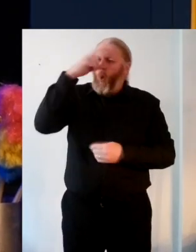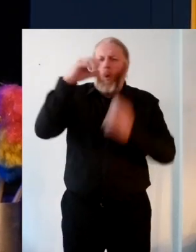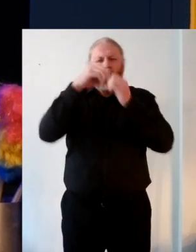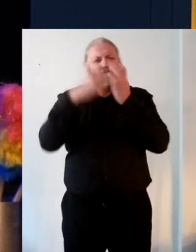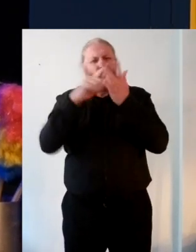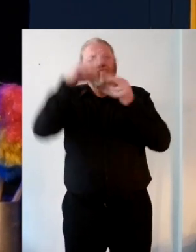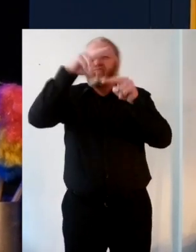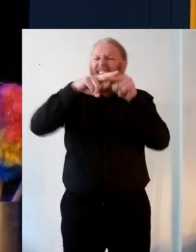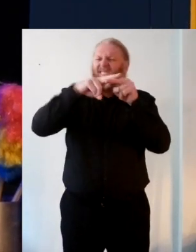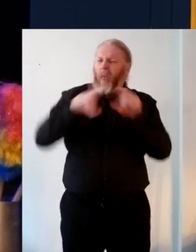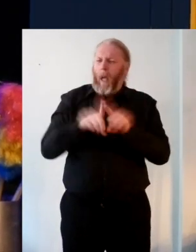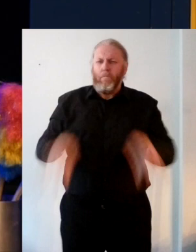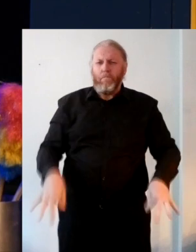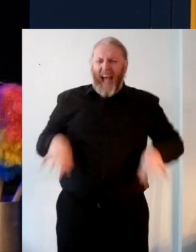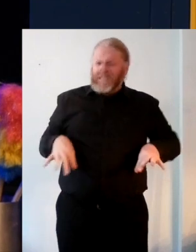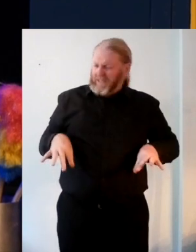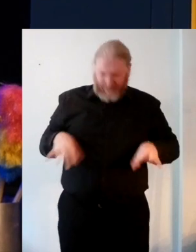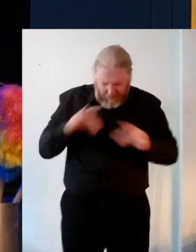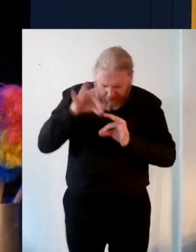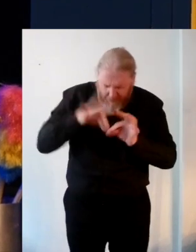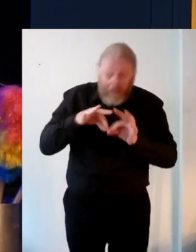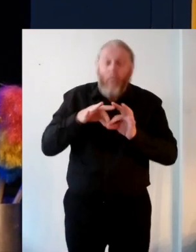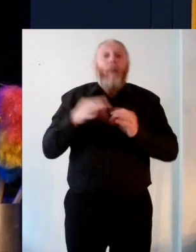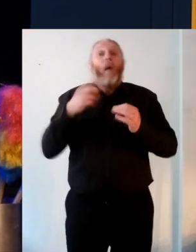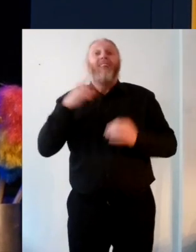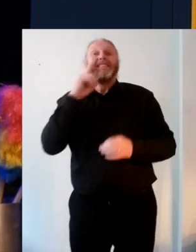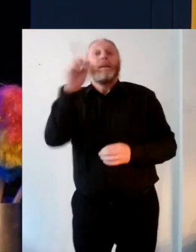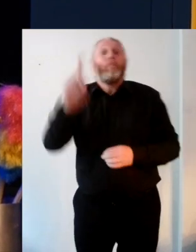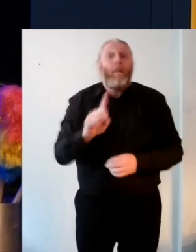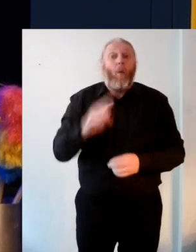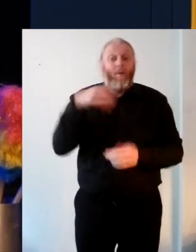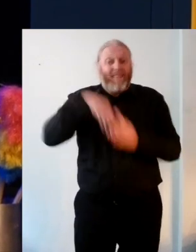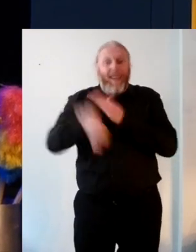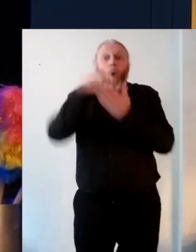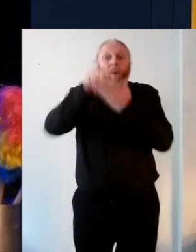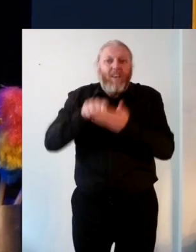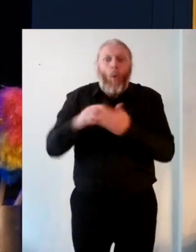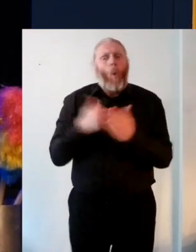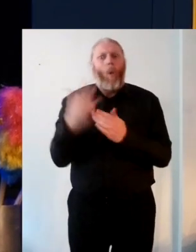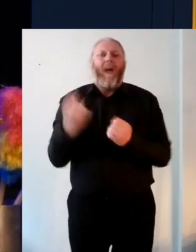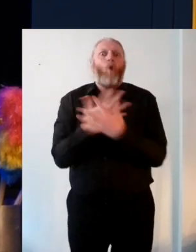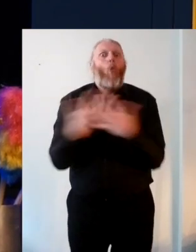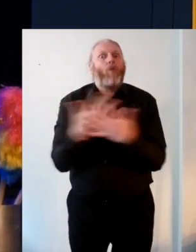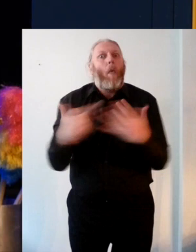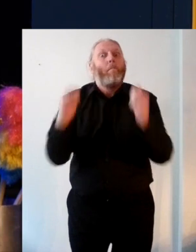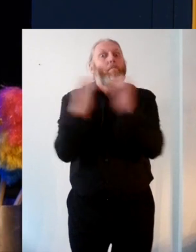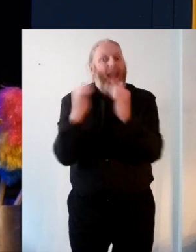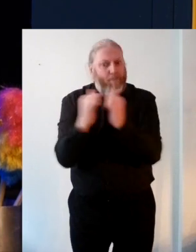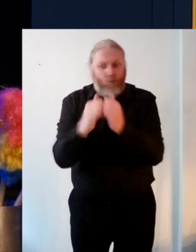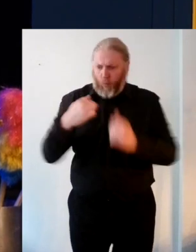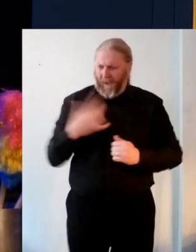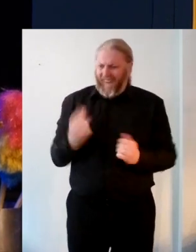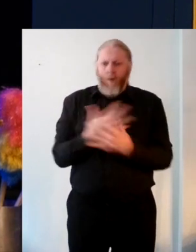generally. But I've seen them in offices with these, and they always have lots of paper. So I've got lots of